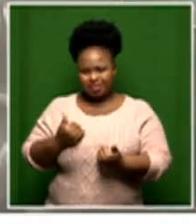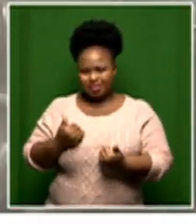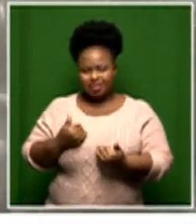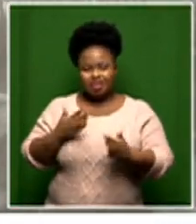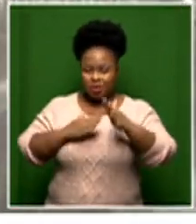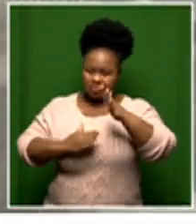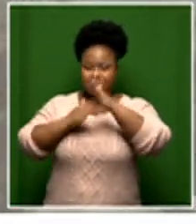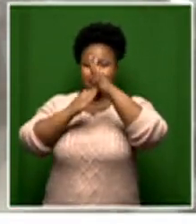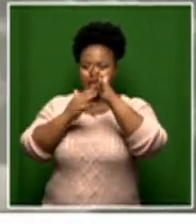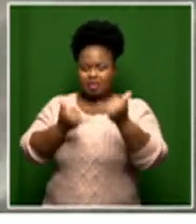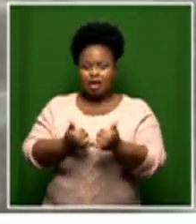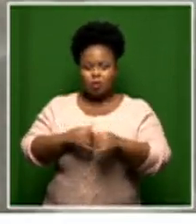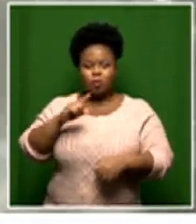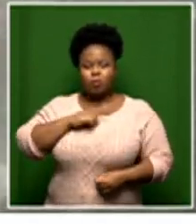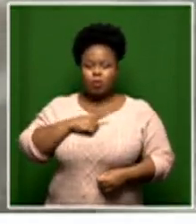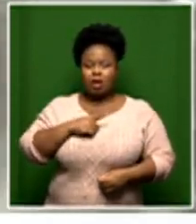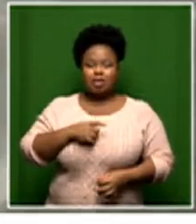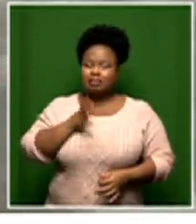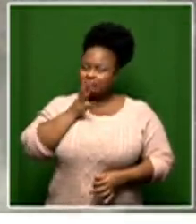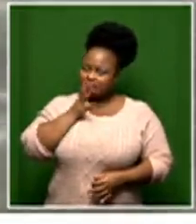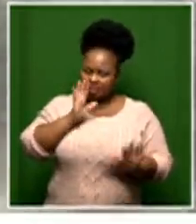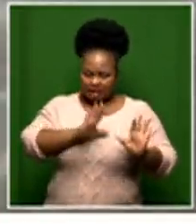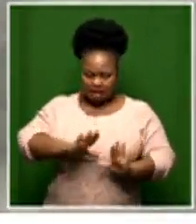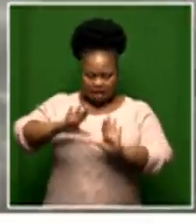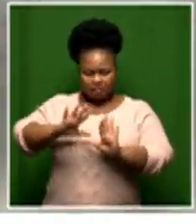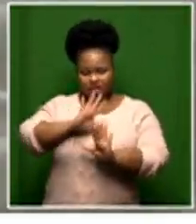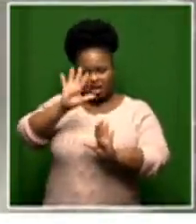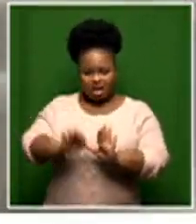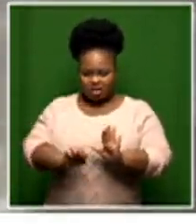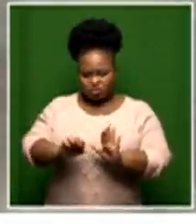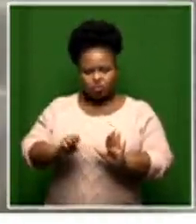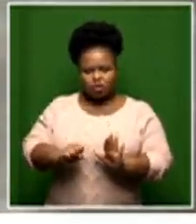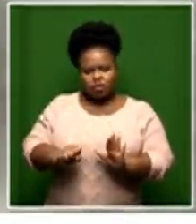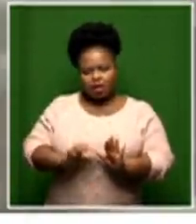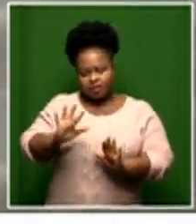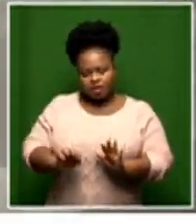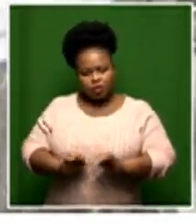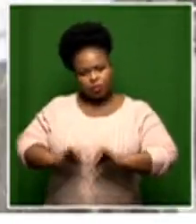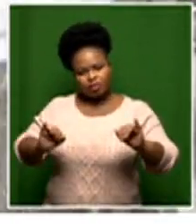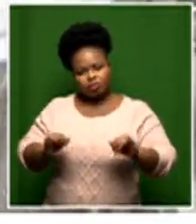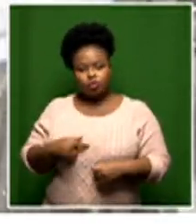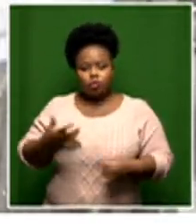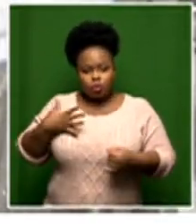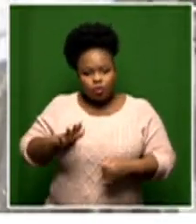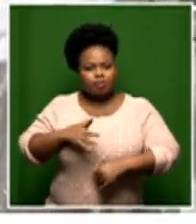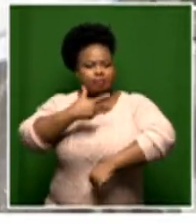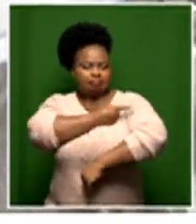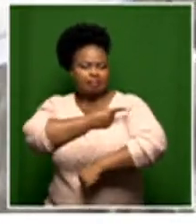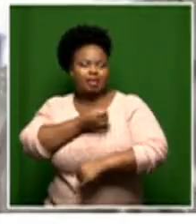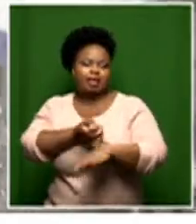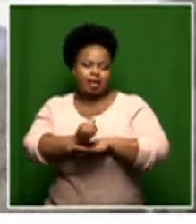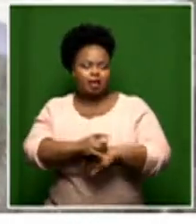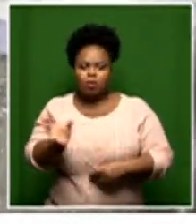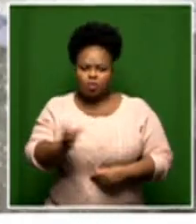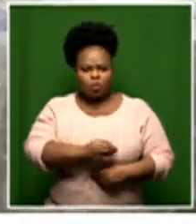anticipated, and it's the largest hit in the continent. So we are pushing a bit earlier, and everyone is sympathetic about